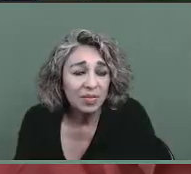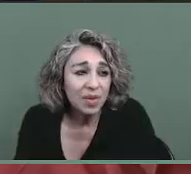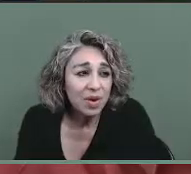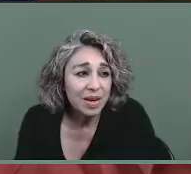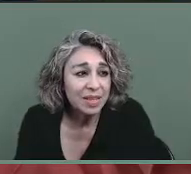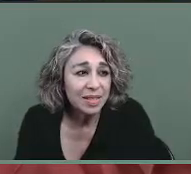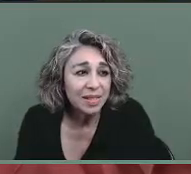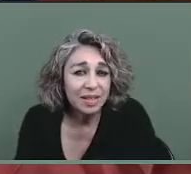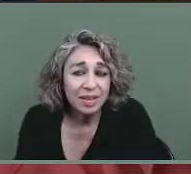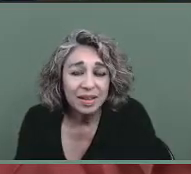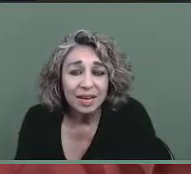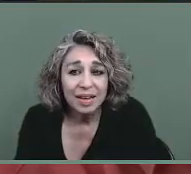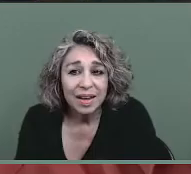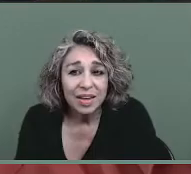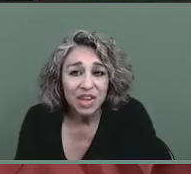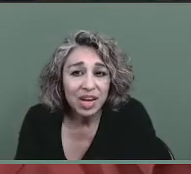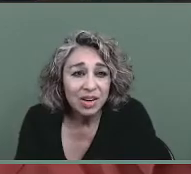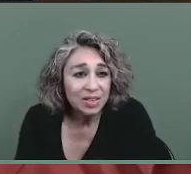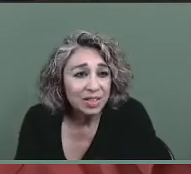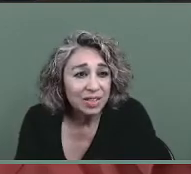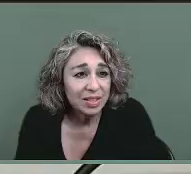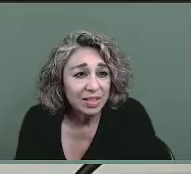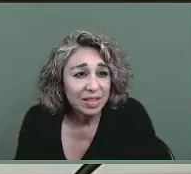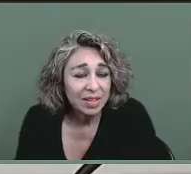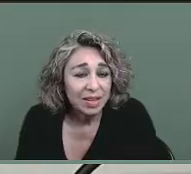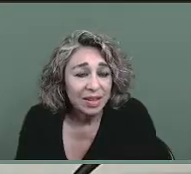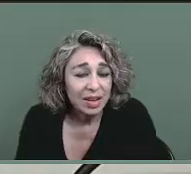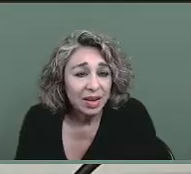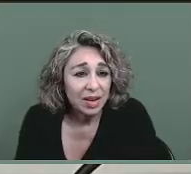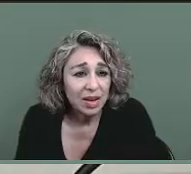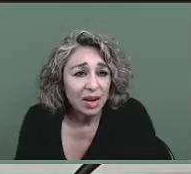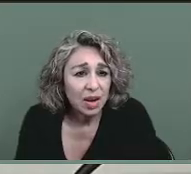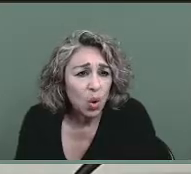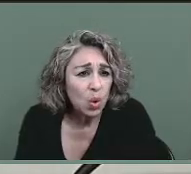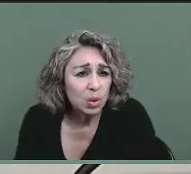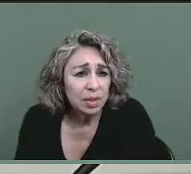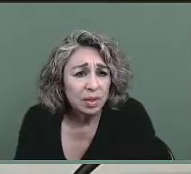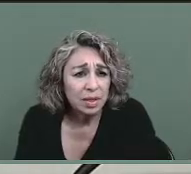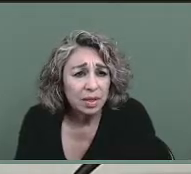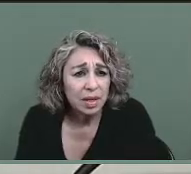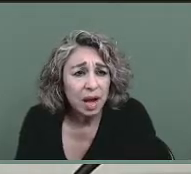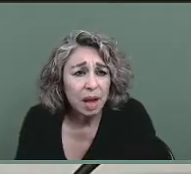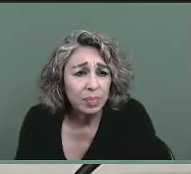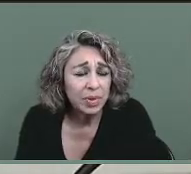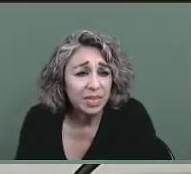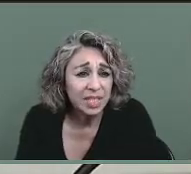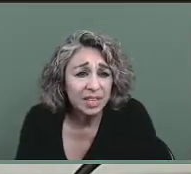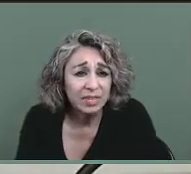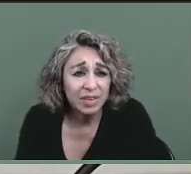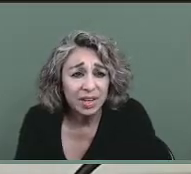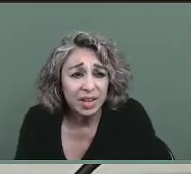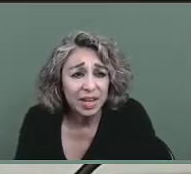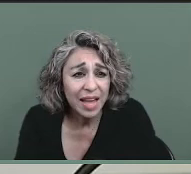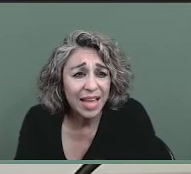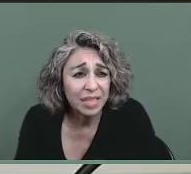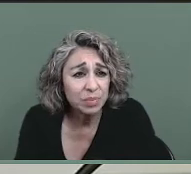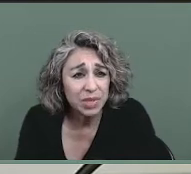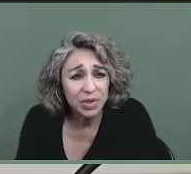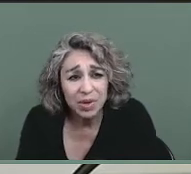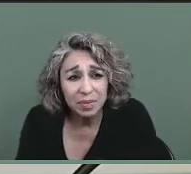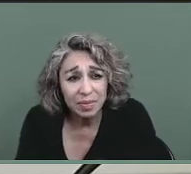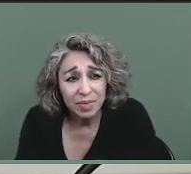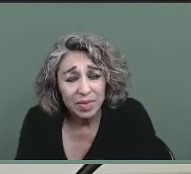forests jungles a gold copper silver gas